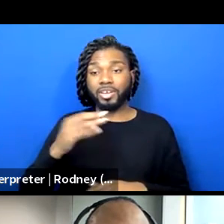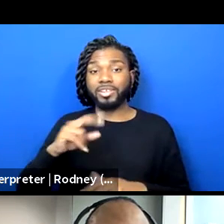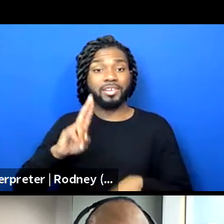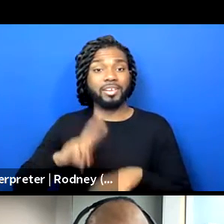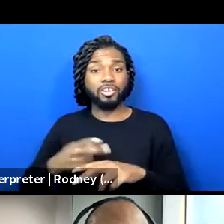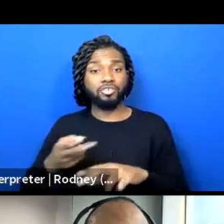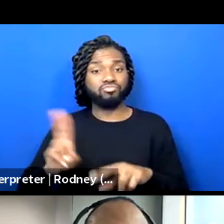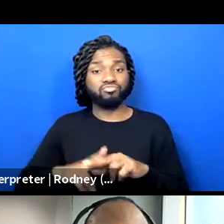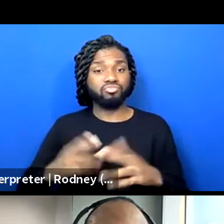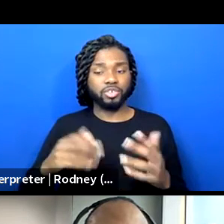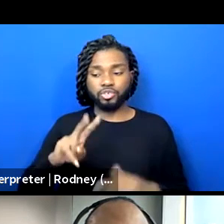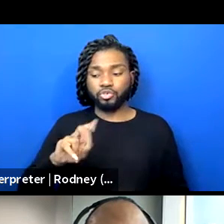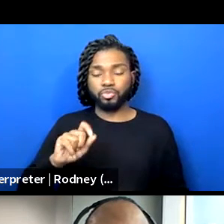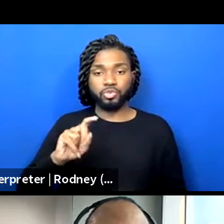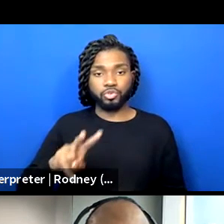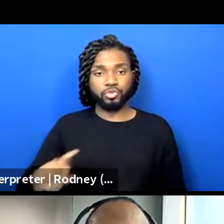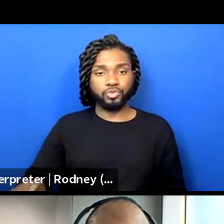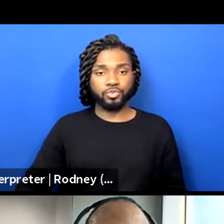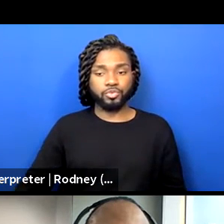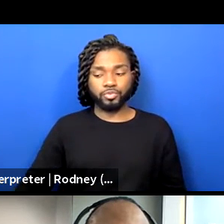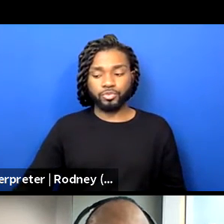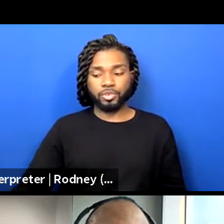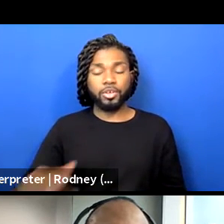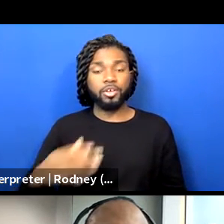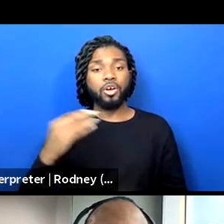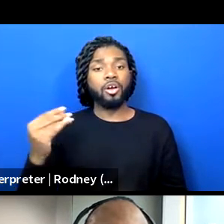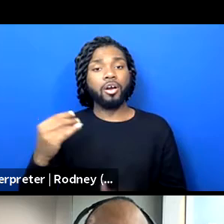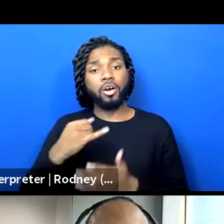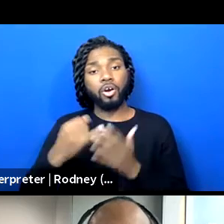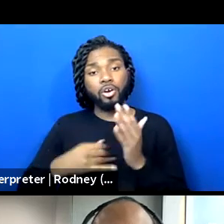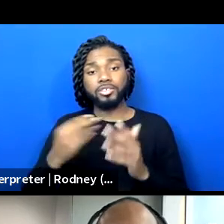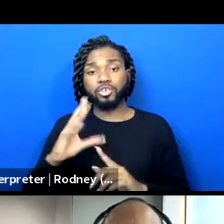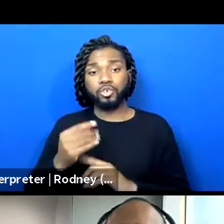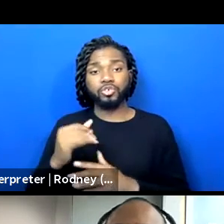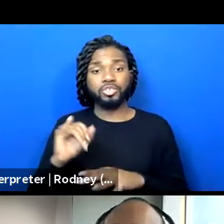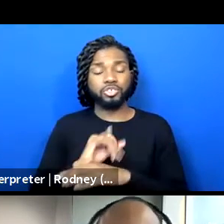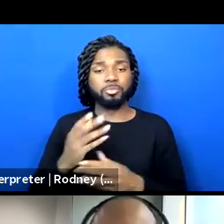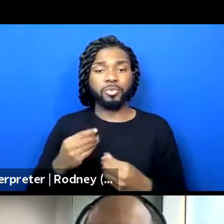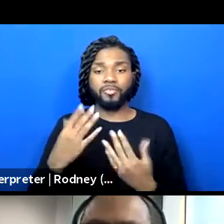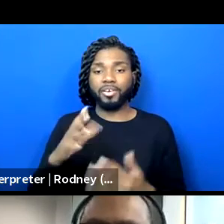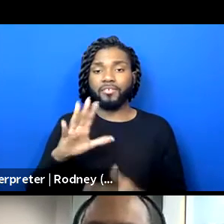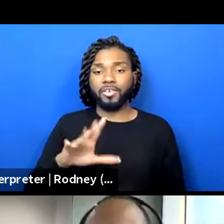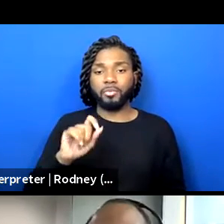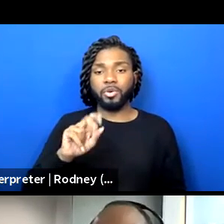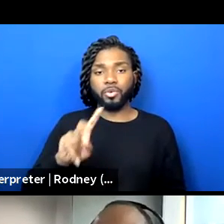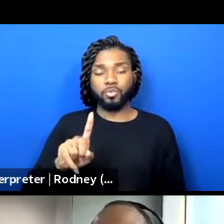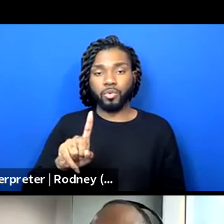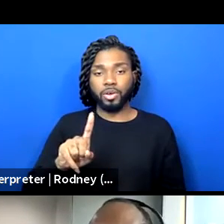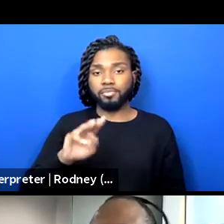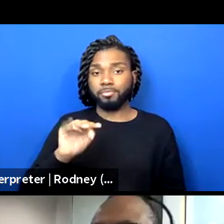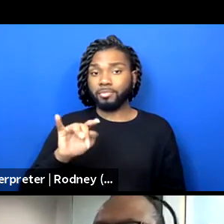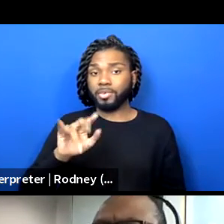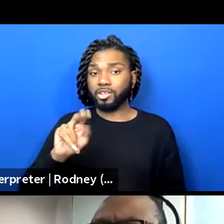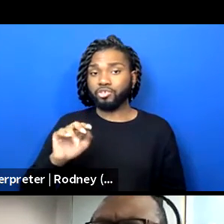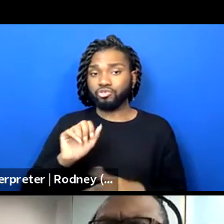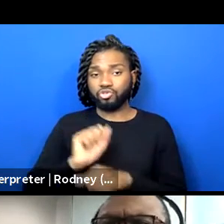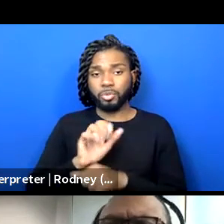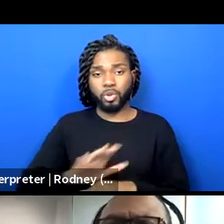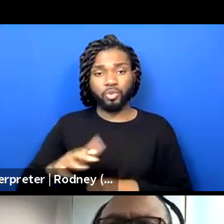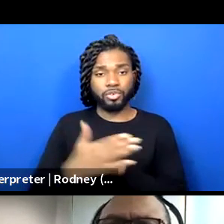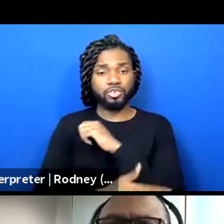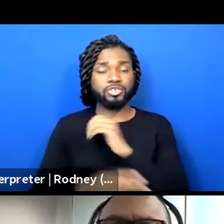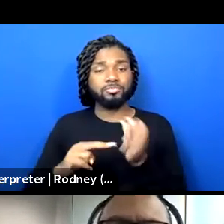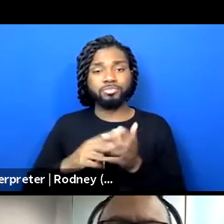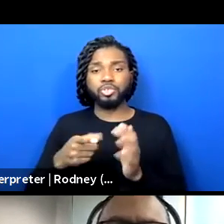2.2. And the arts and culture industry provides 5.1 million jobs across the country, right? So you and I know